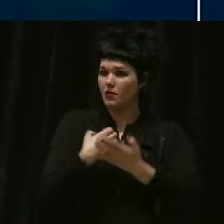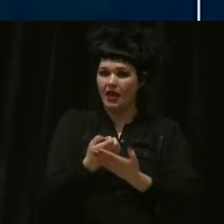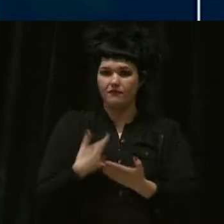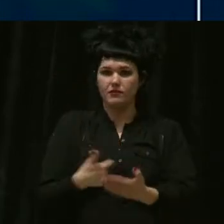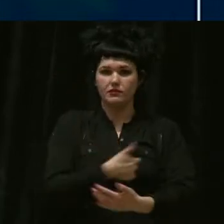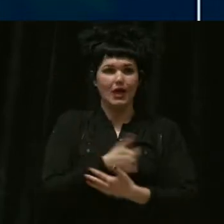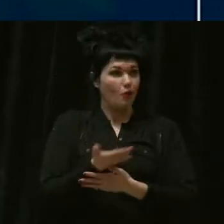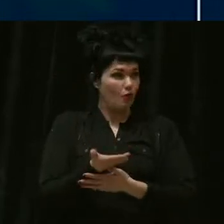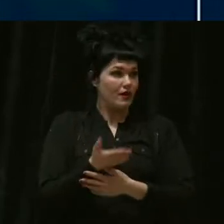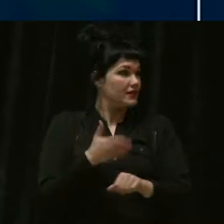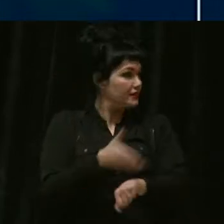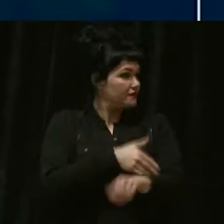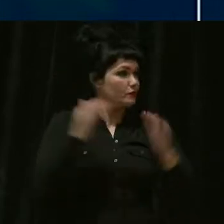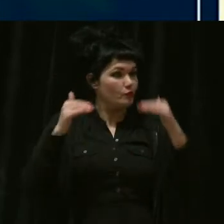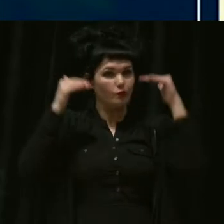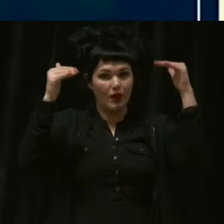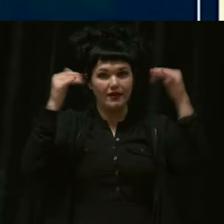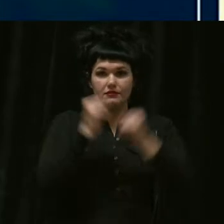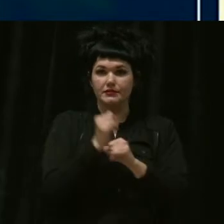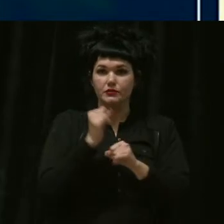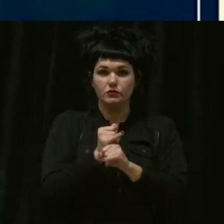we've raised institutional awareness?